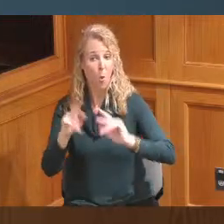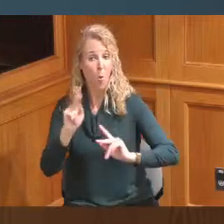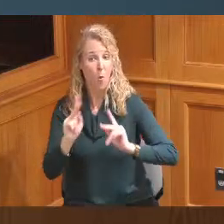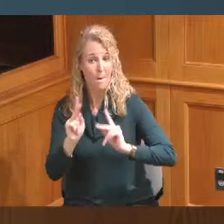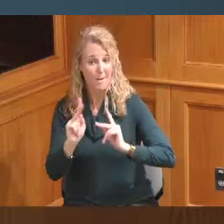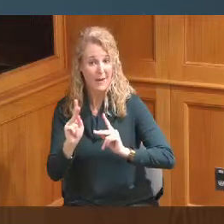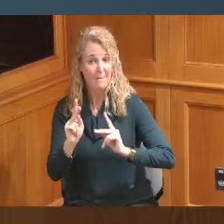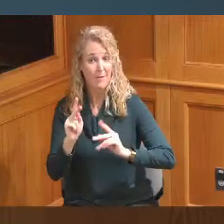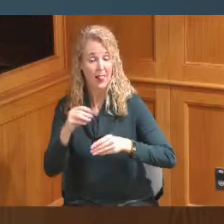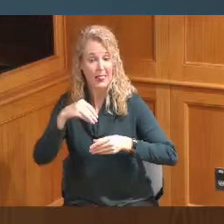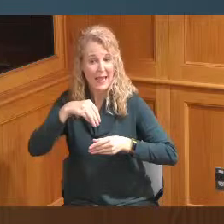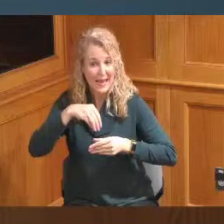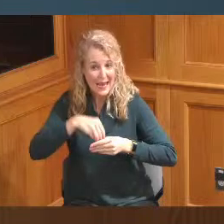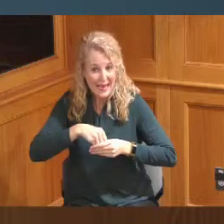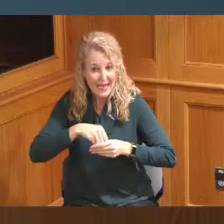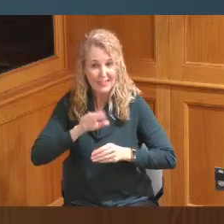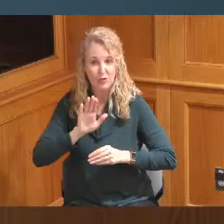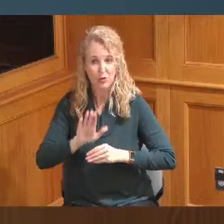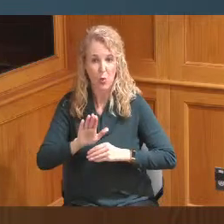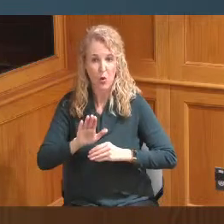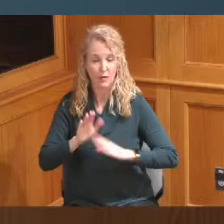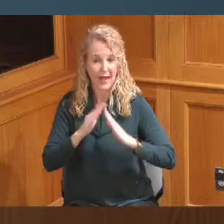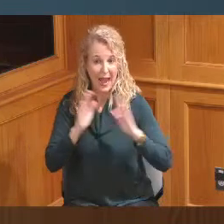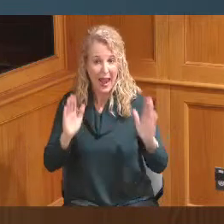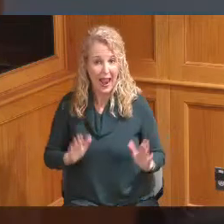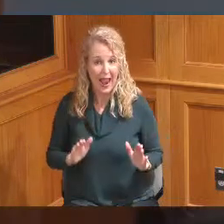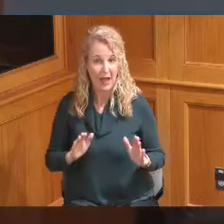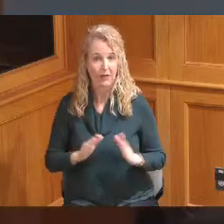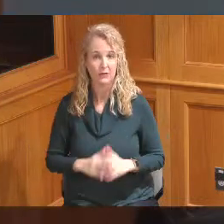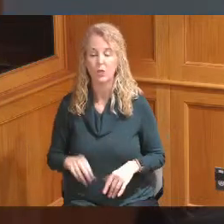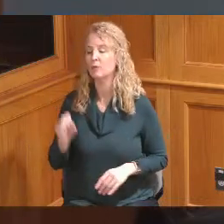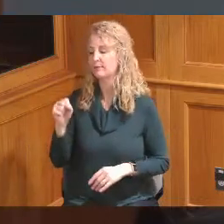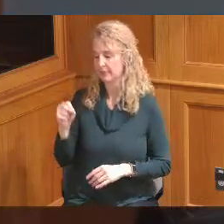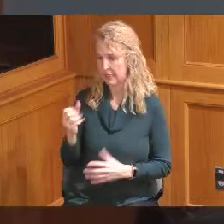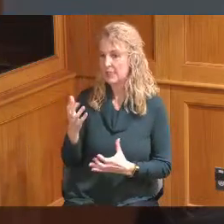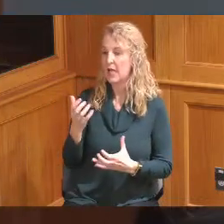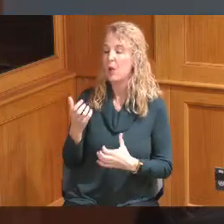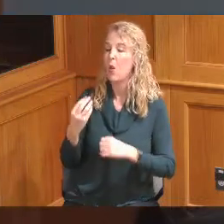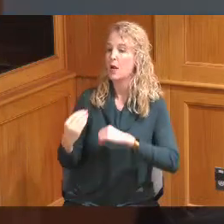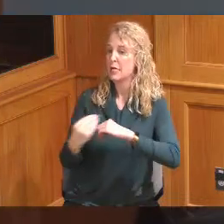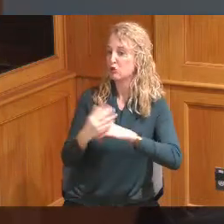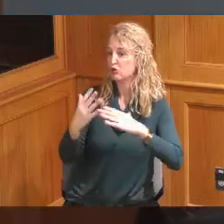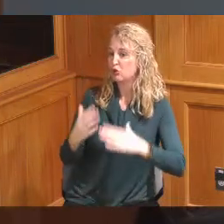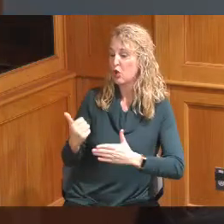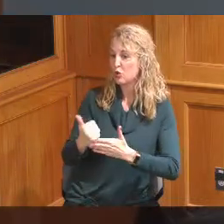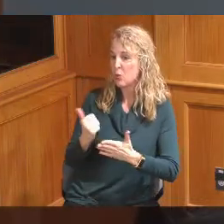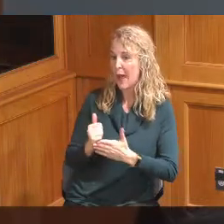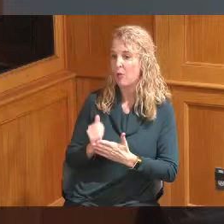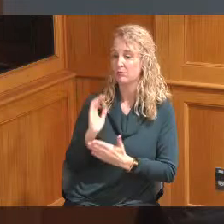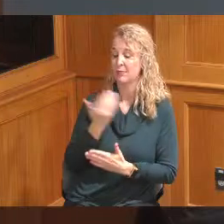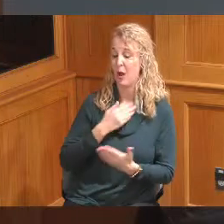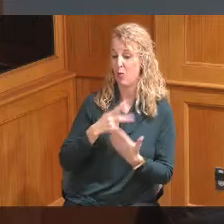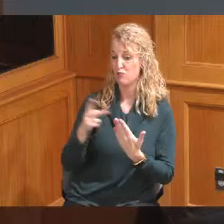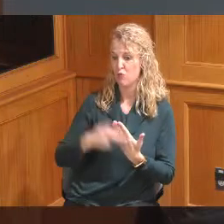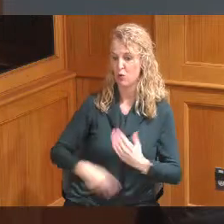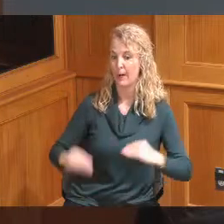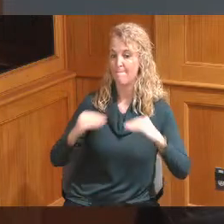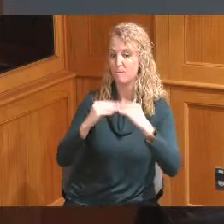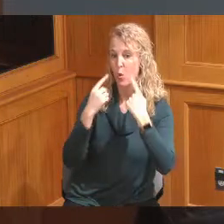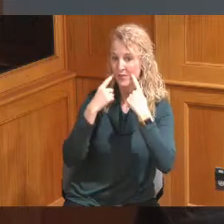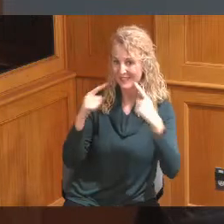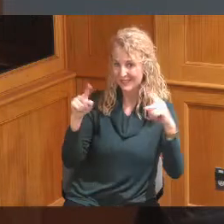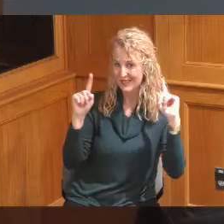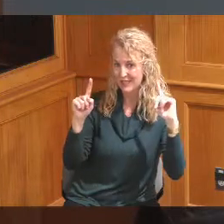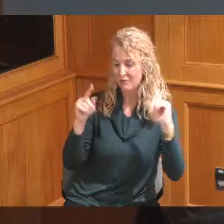mentioned consulting, paying for consulting. We just a consultant to help us to ensure that what we're doing, to get it and to do it